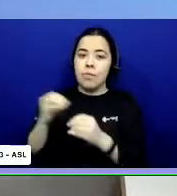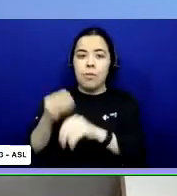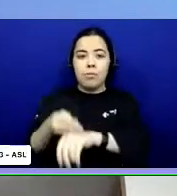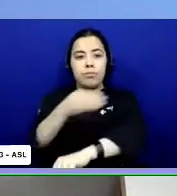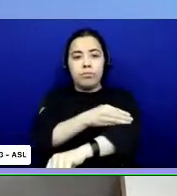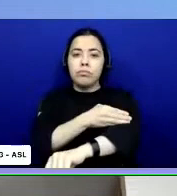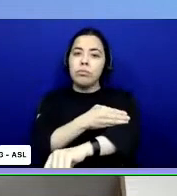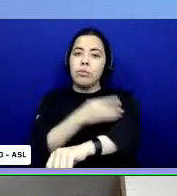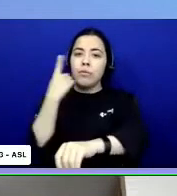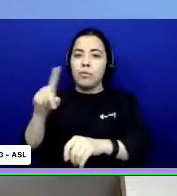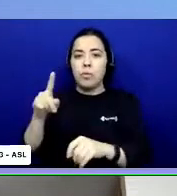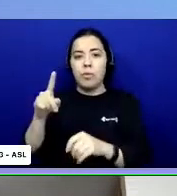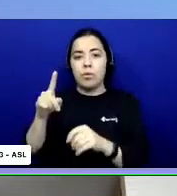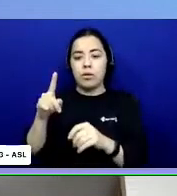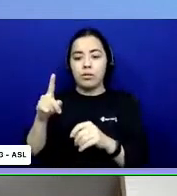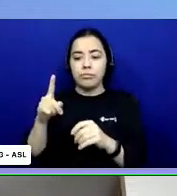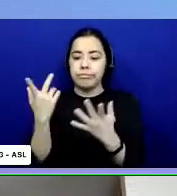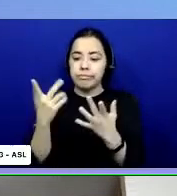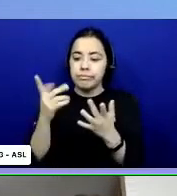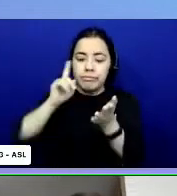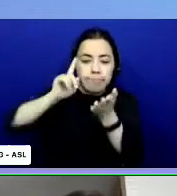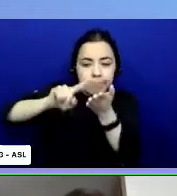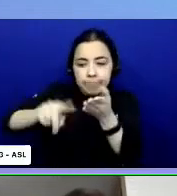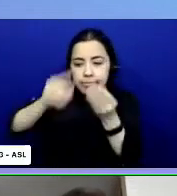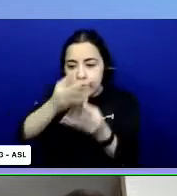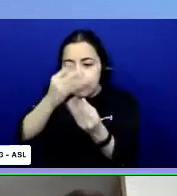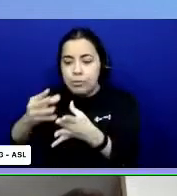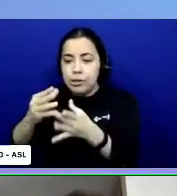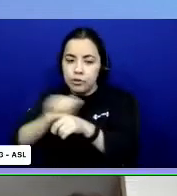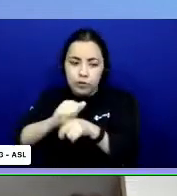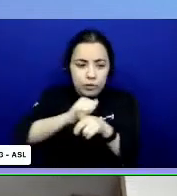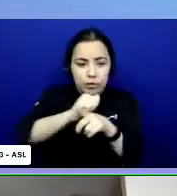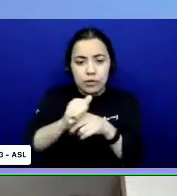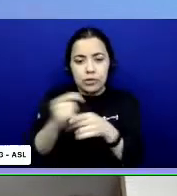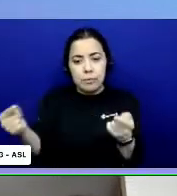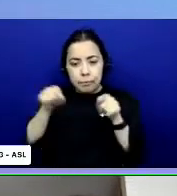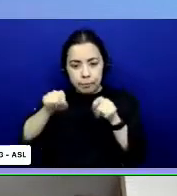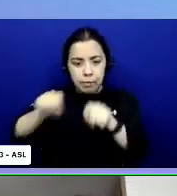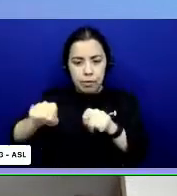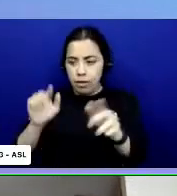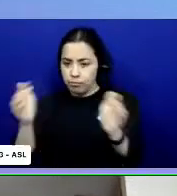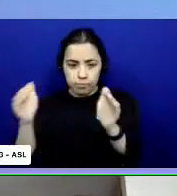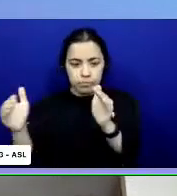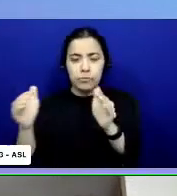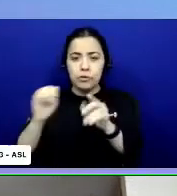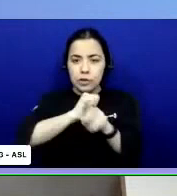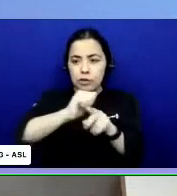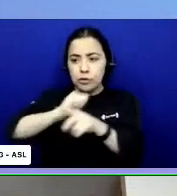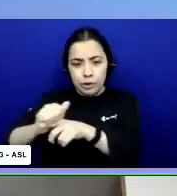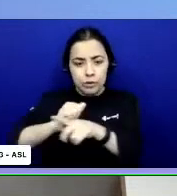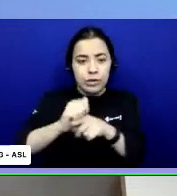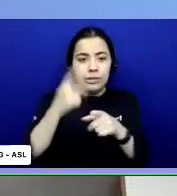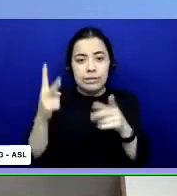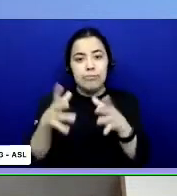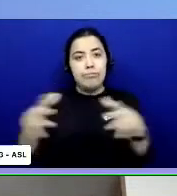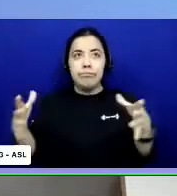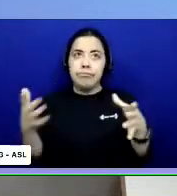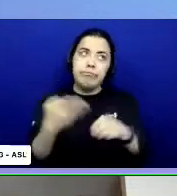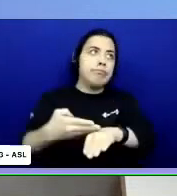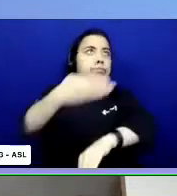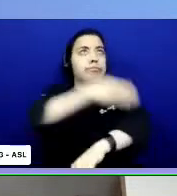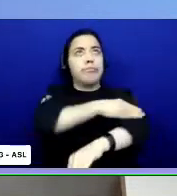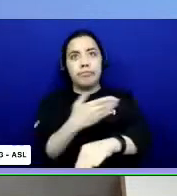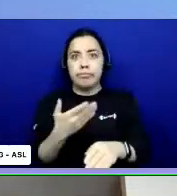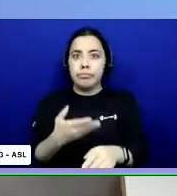parallel very quickly, and they've made it very easy to train on large data sets and see huge gains. And I'm sure recently you have all